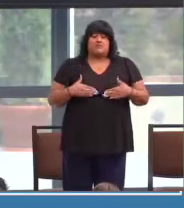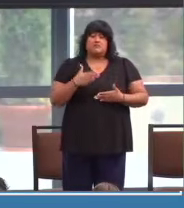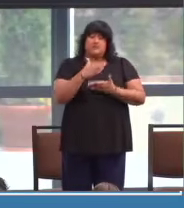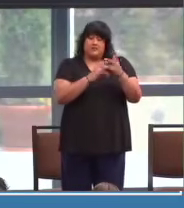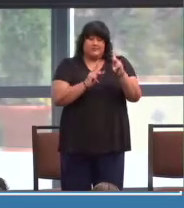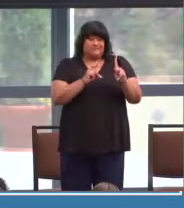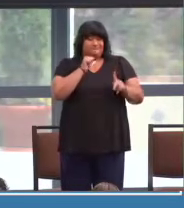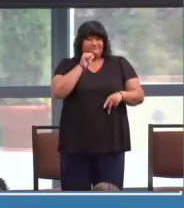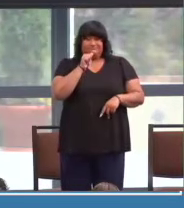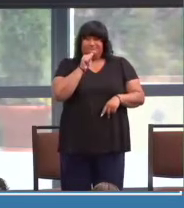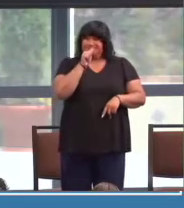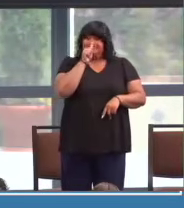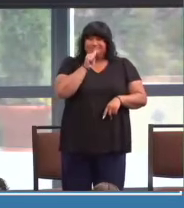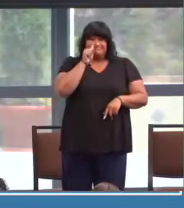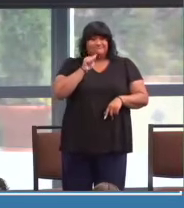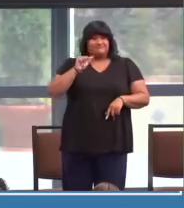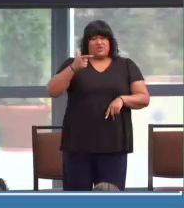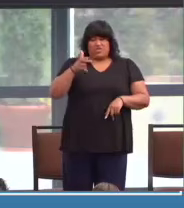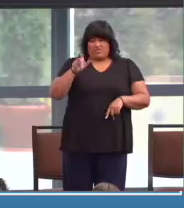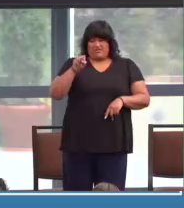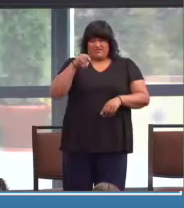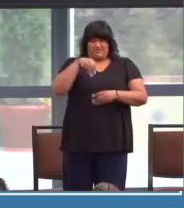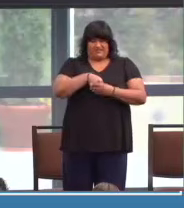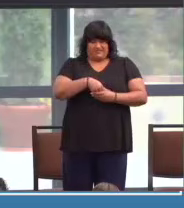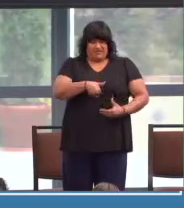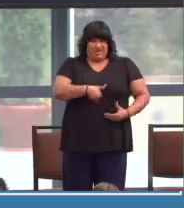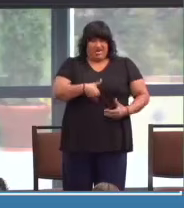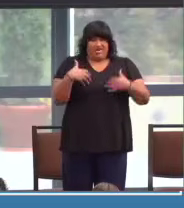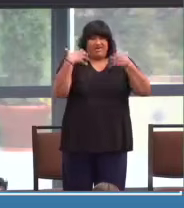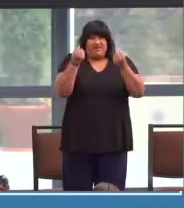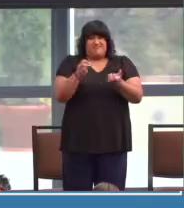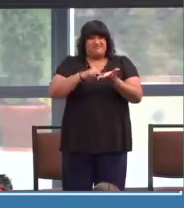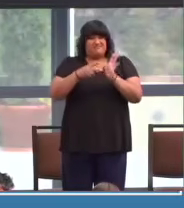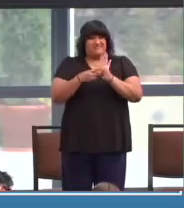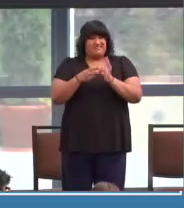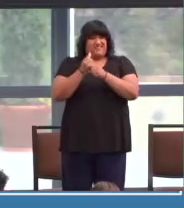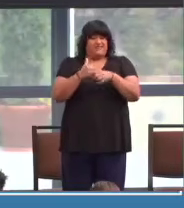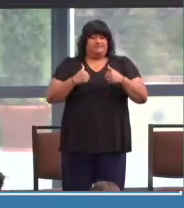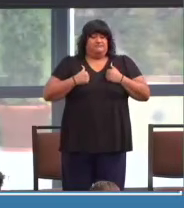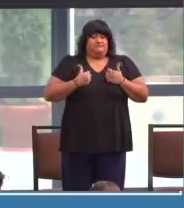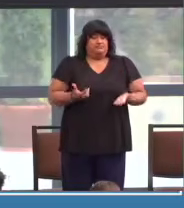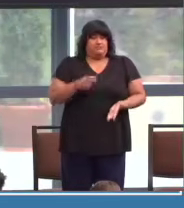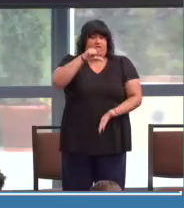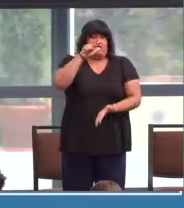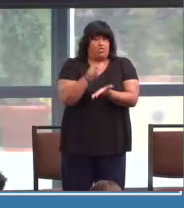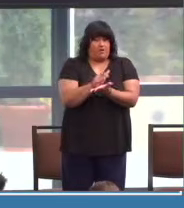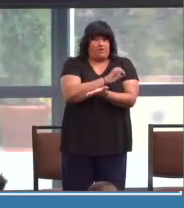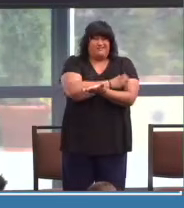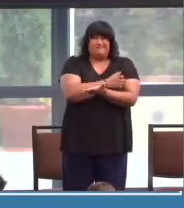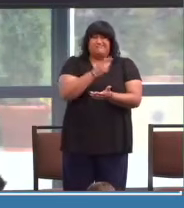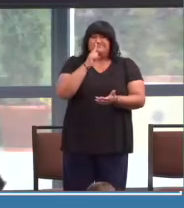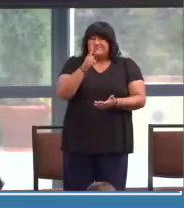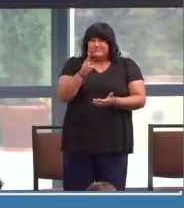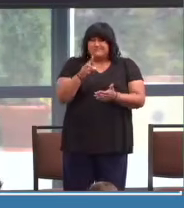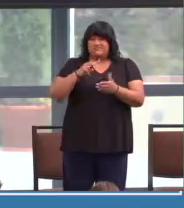intolerance to gluten in their gut health, and sometimes that helps people with their energy. It's really a lot about history